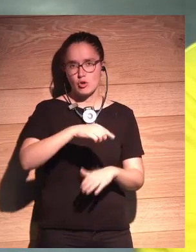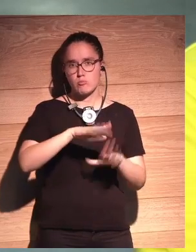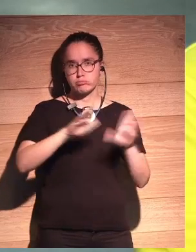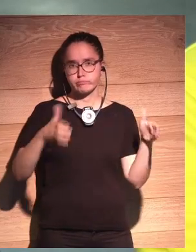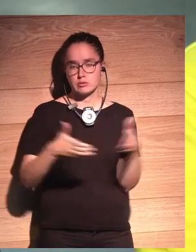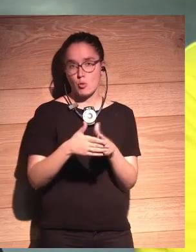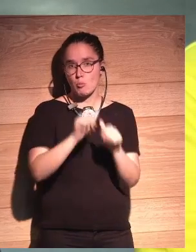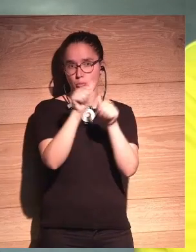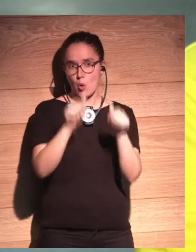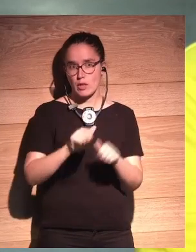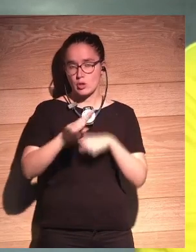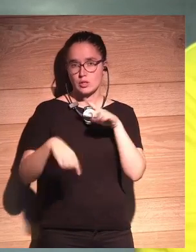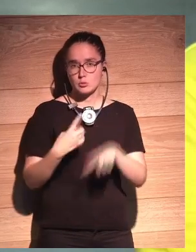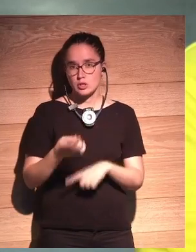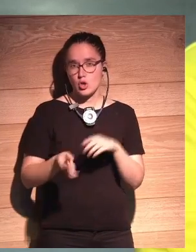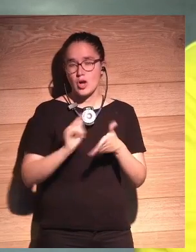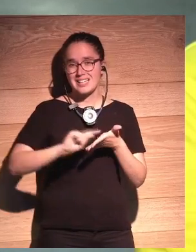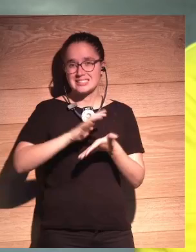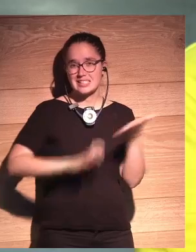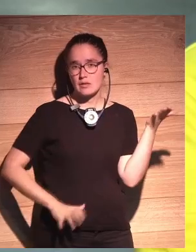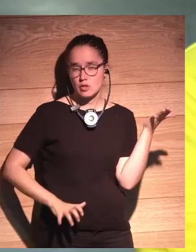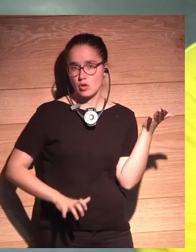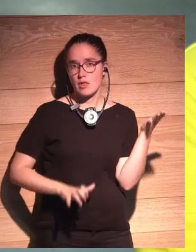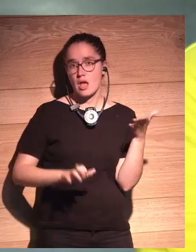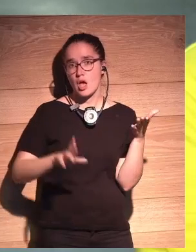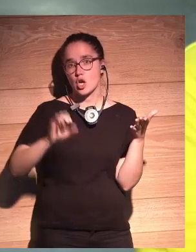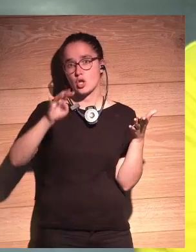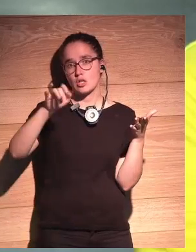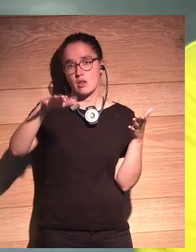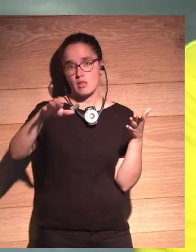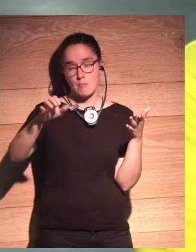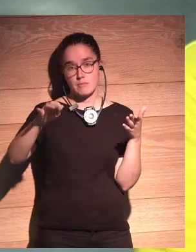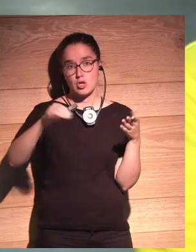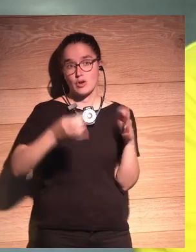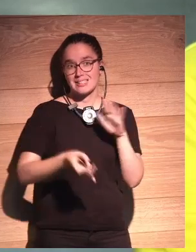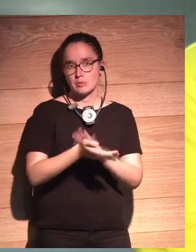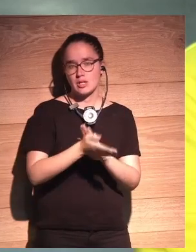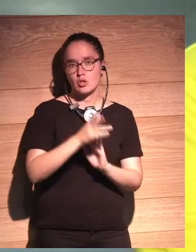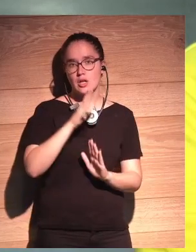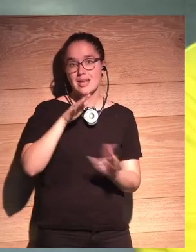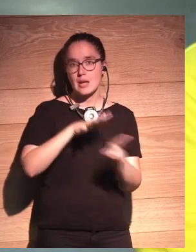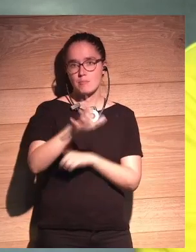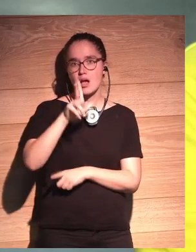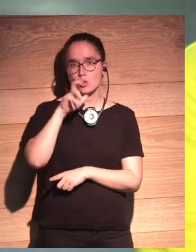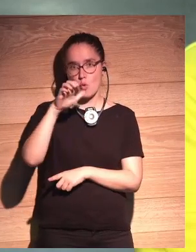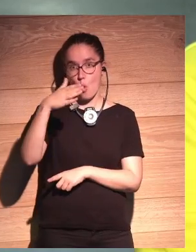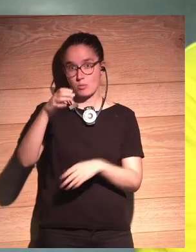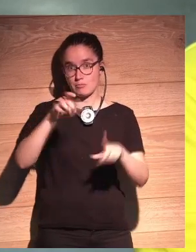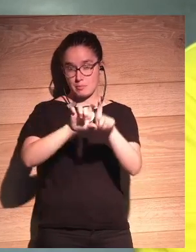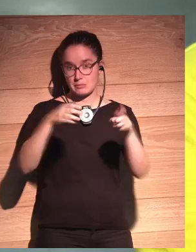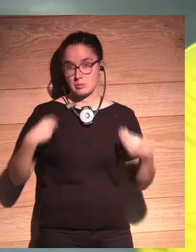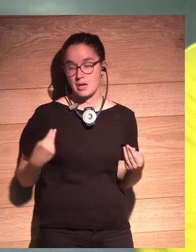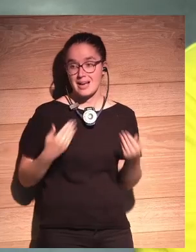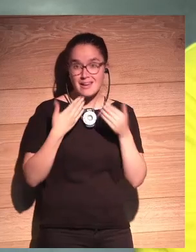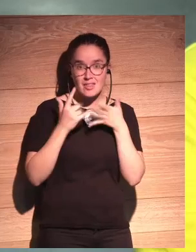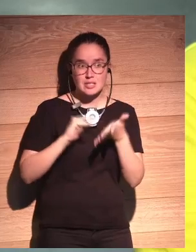own canvas. This is the canvas business model. It was written by a founder of Half Rotterdam. We were creating Impact Hub, and with